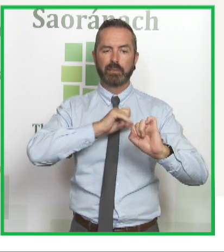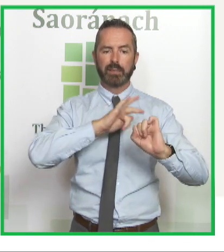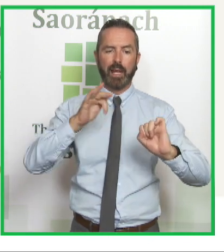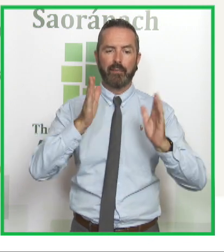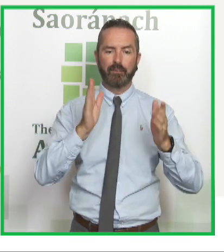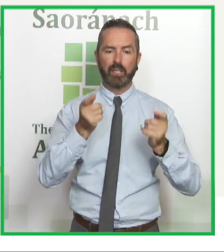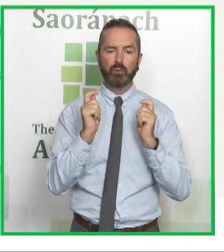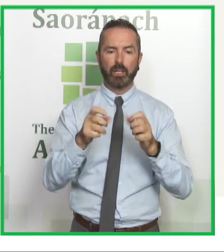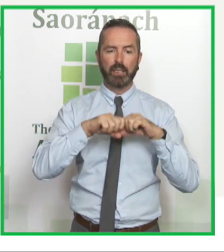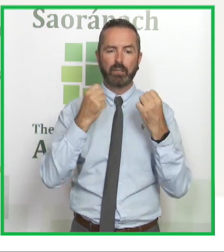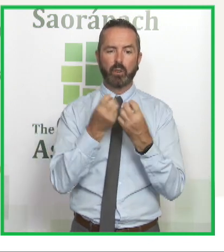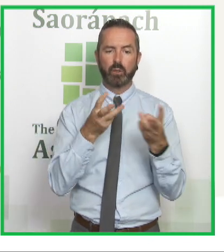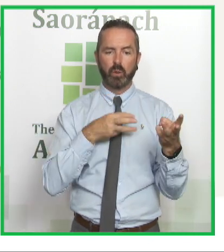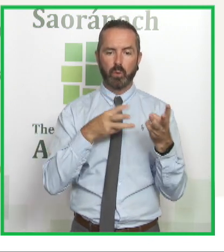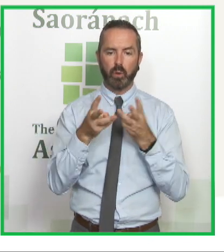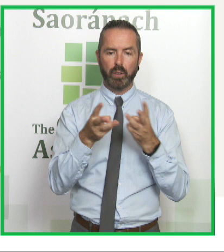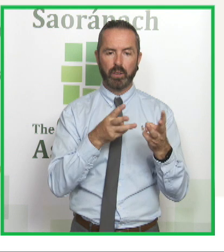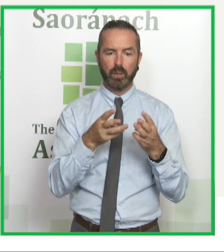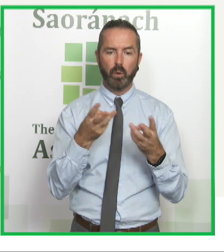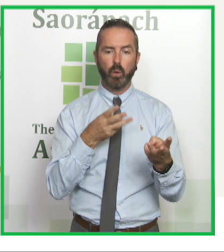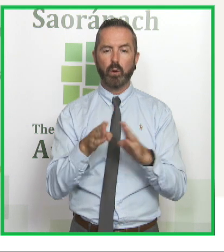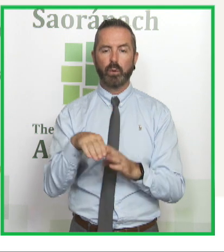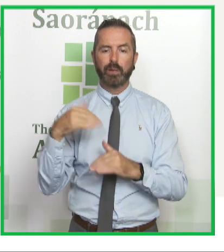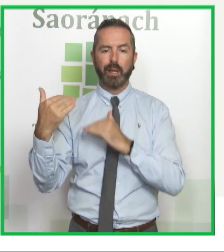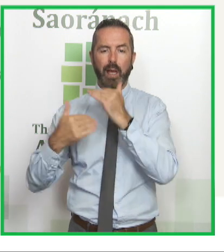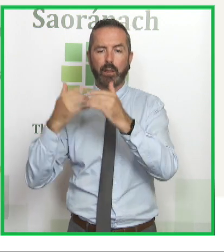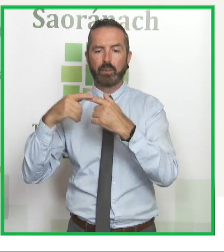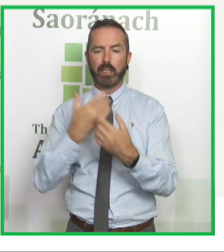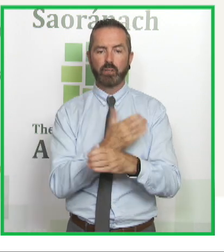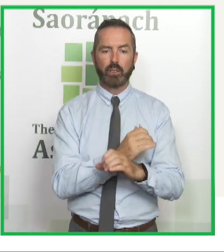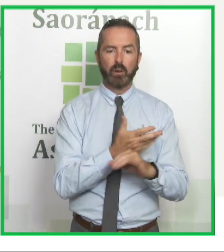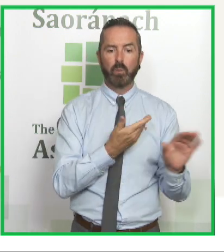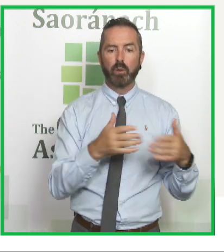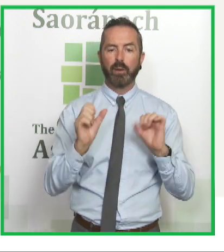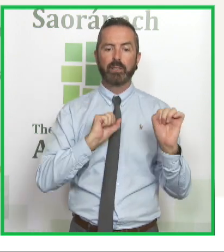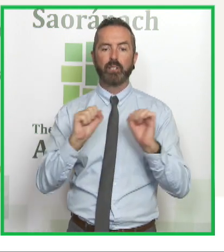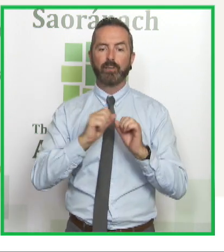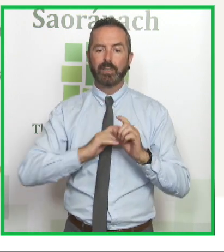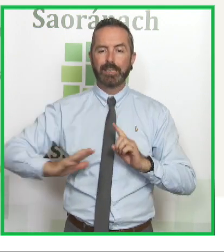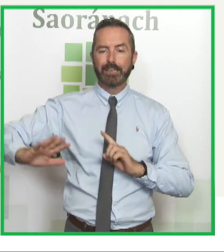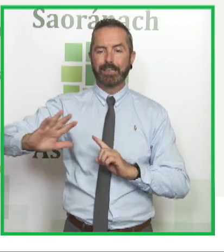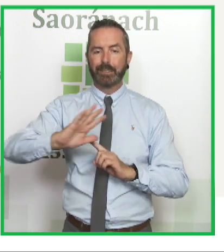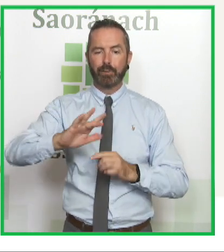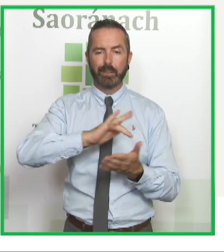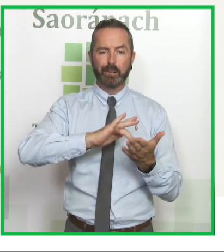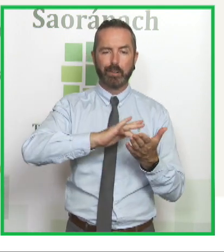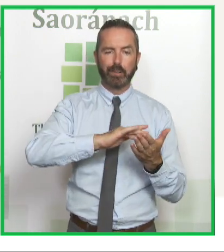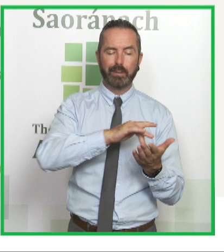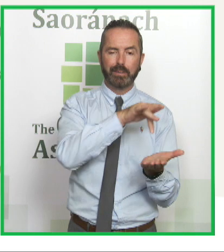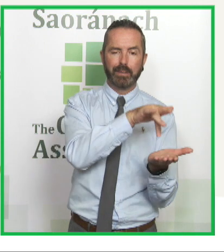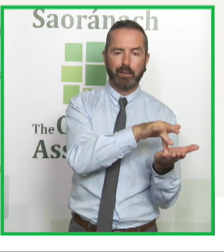trained. We work with adults and children. We provide services to the district, circuit and central criminal